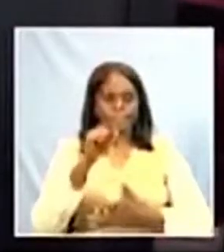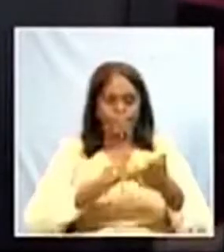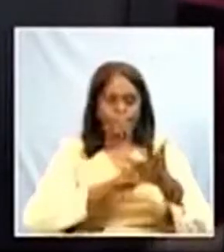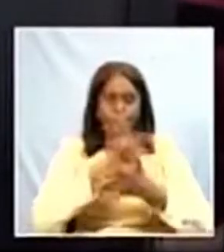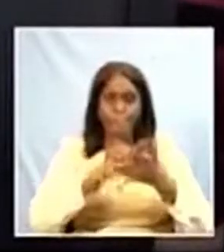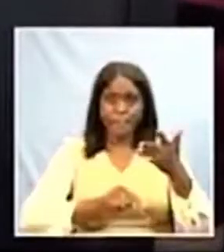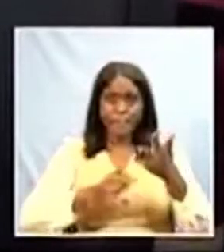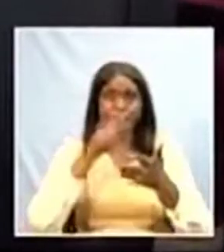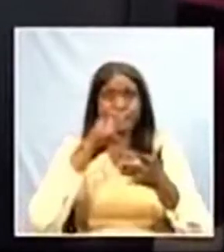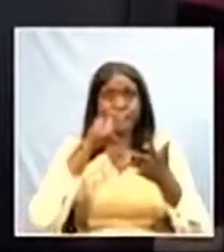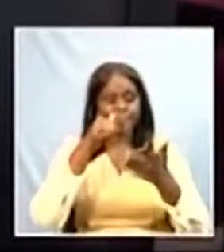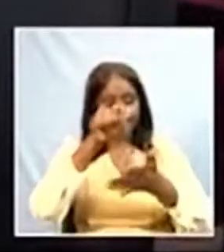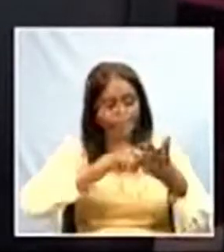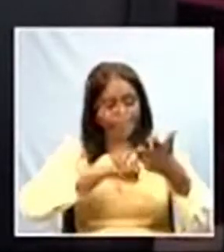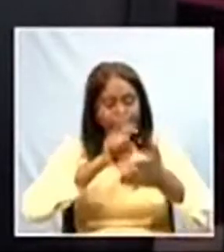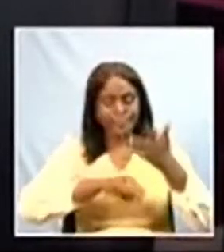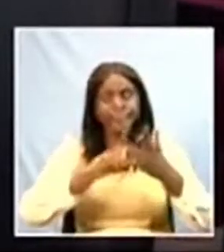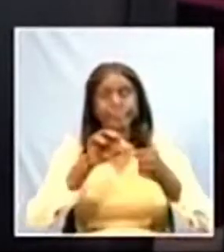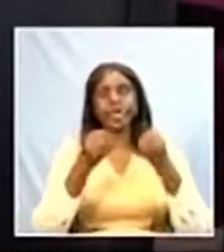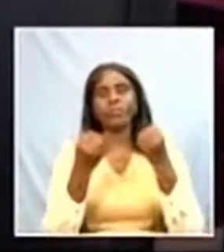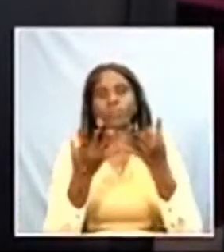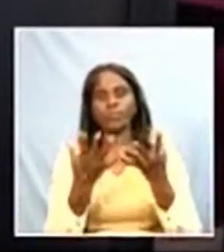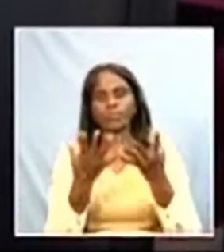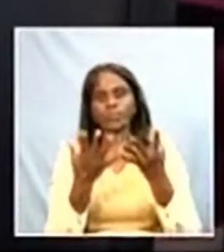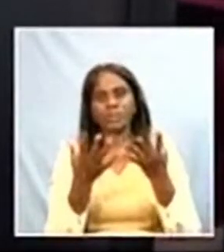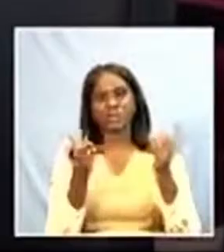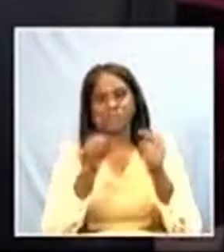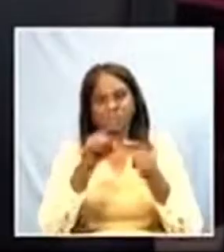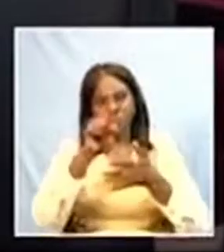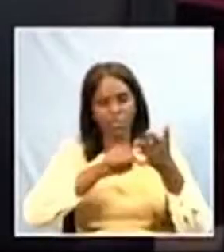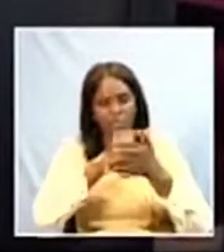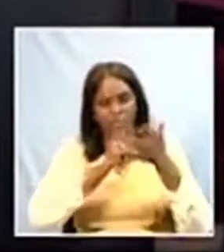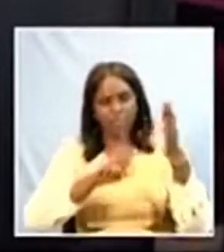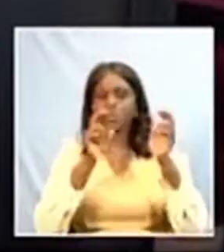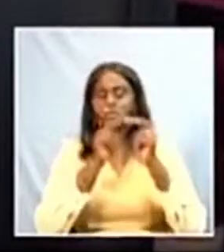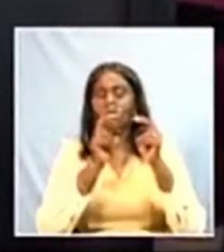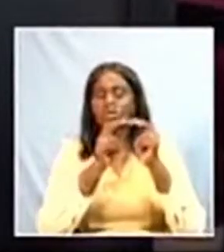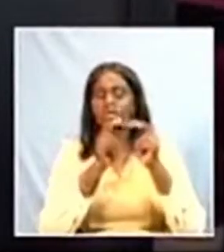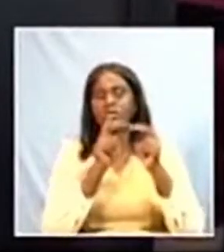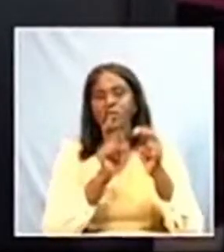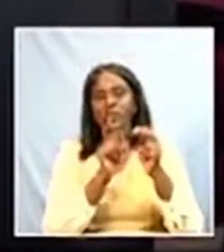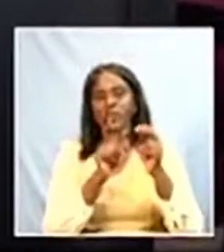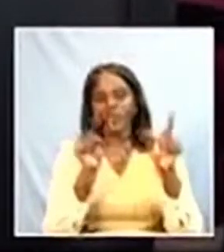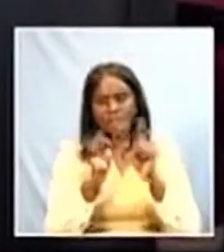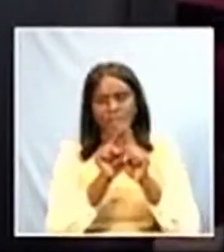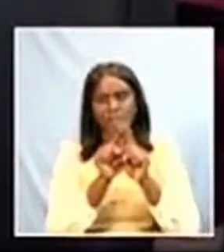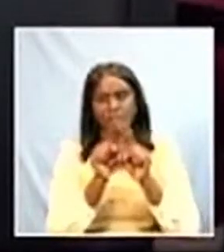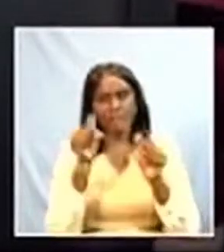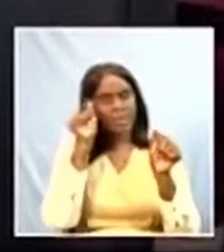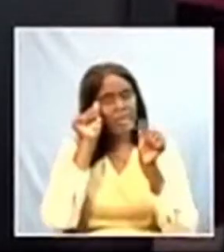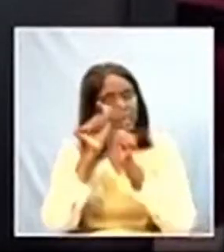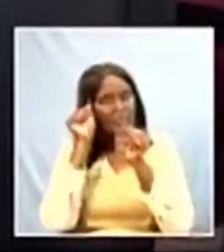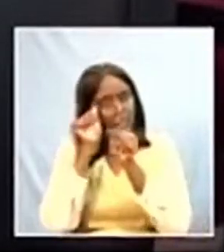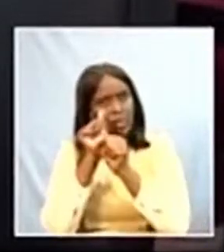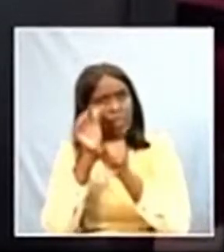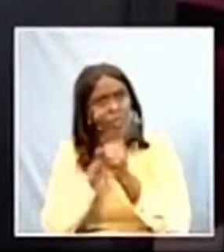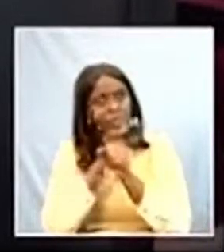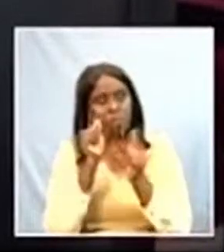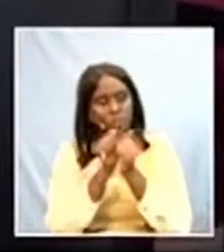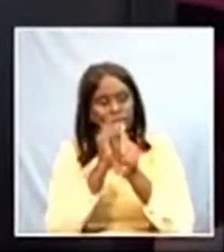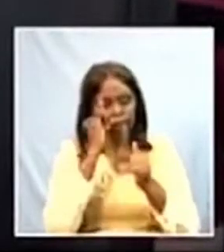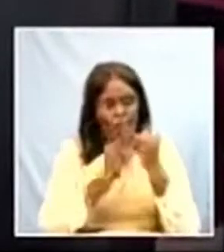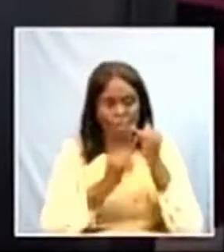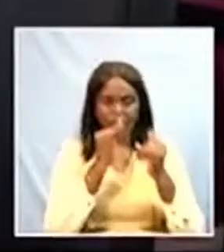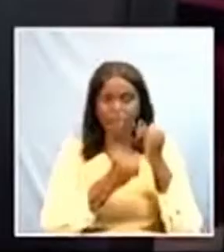termination cost when you terminated the contract and agreed on the final